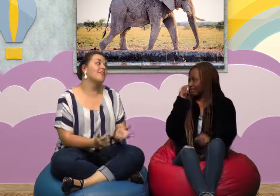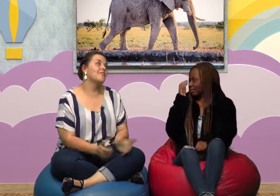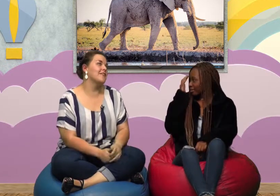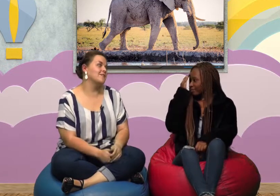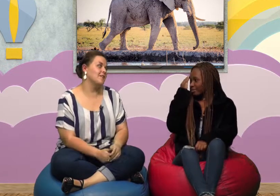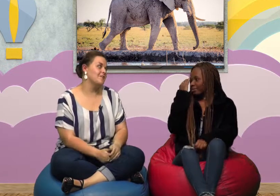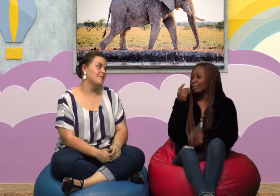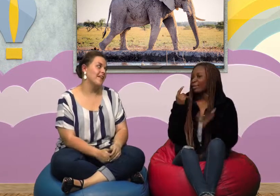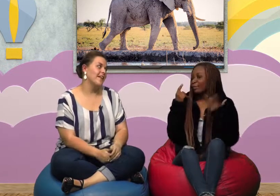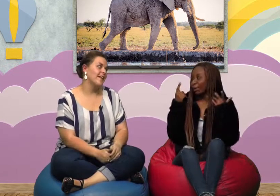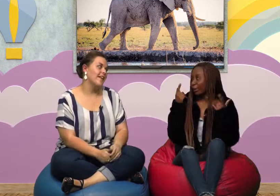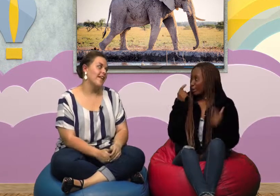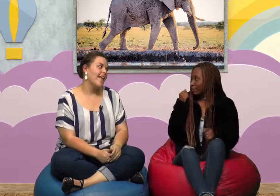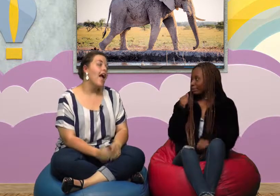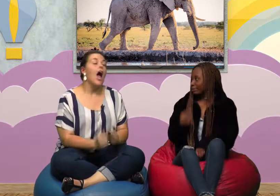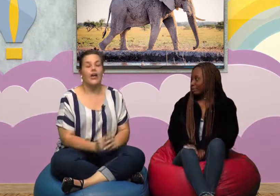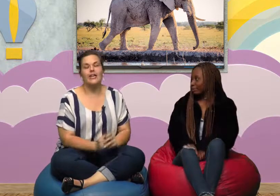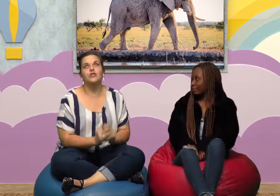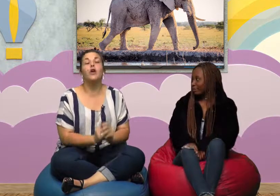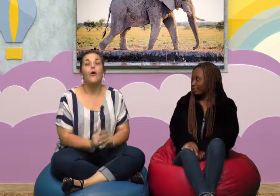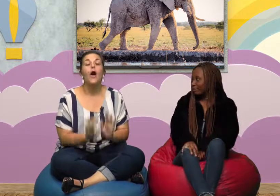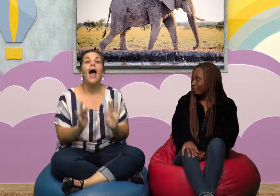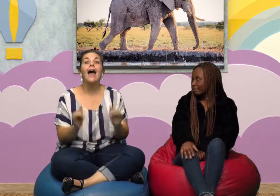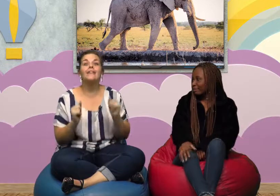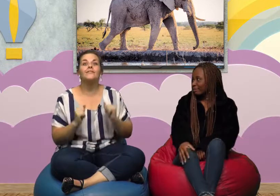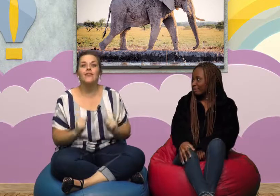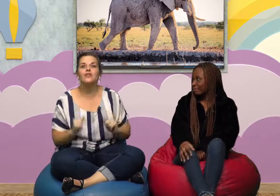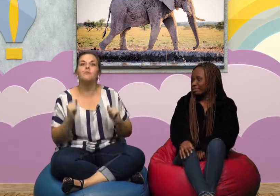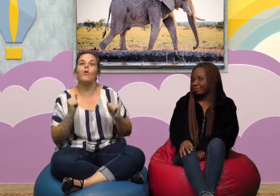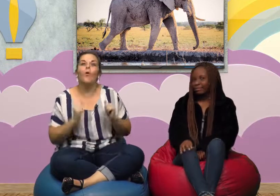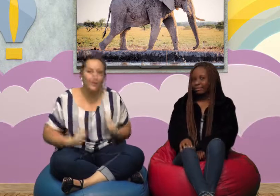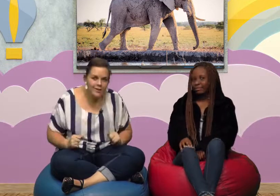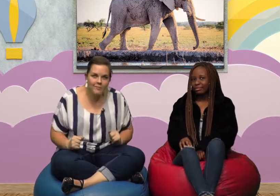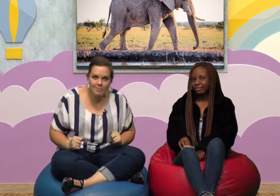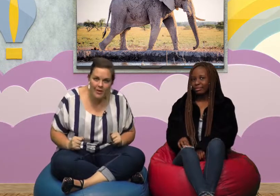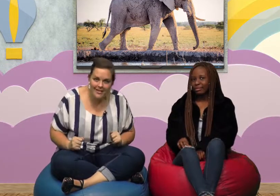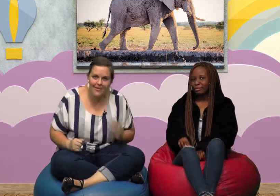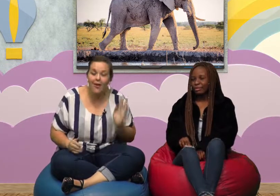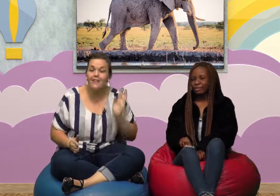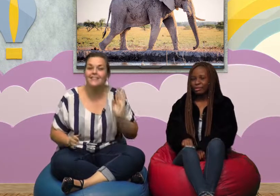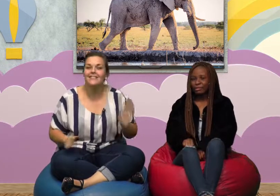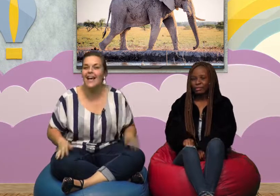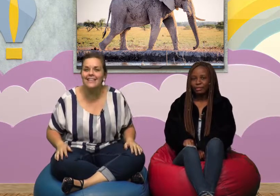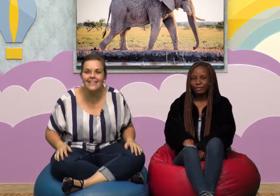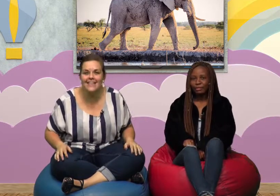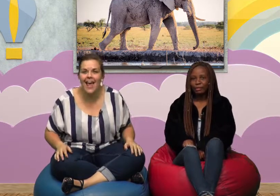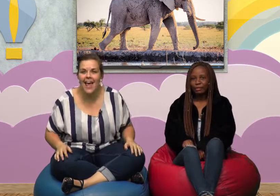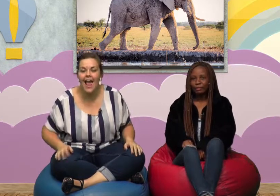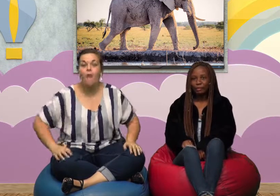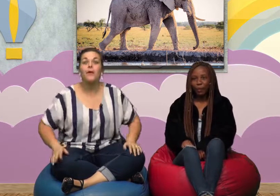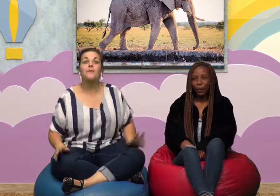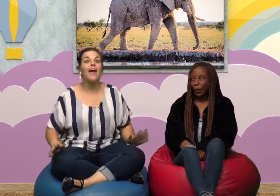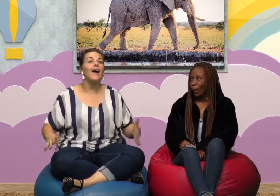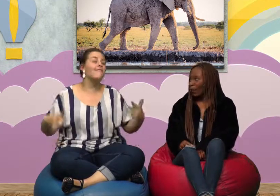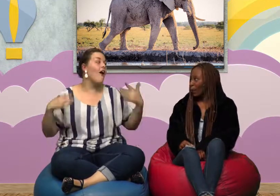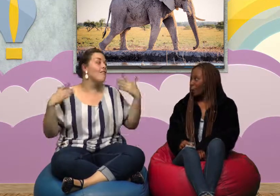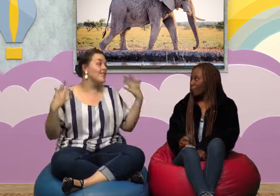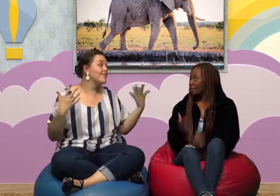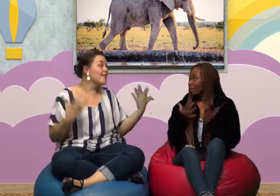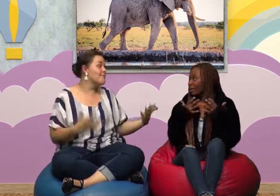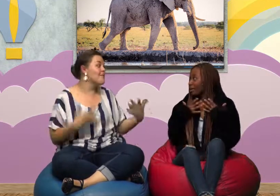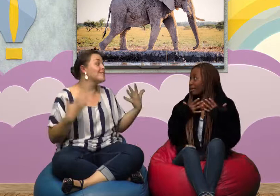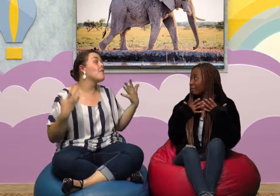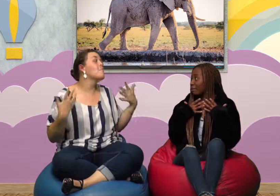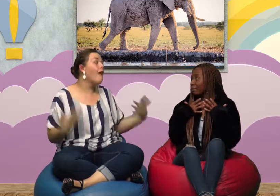Are you really sure? Very. Okay, so Active Kids will also be present on Saturday when we have our